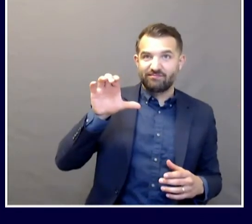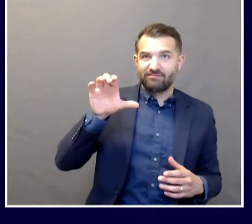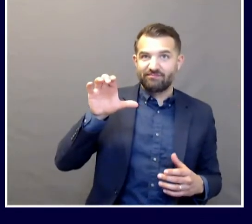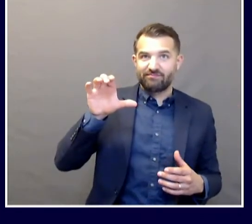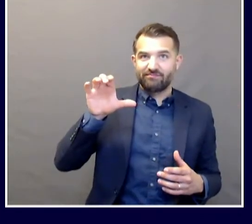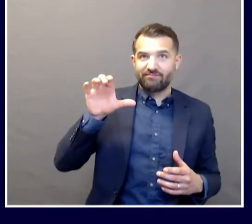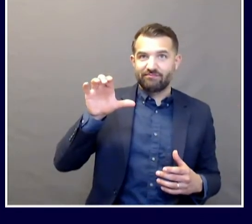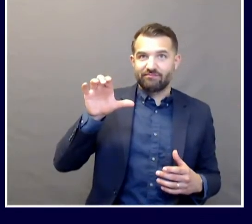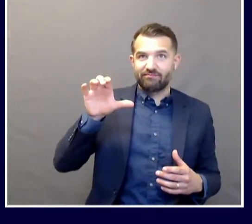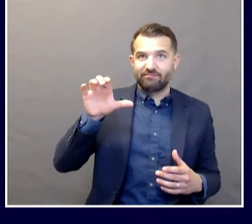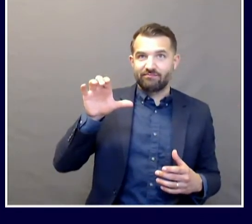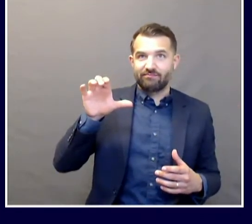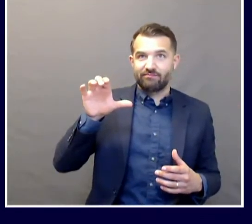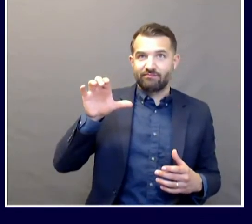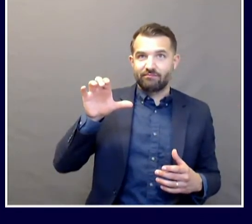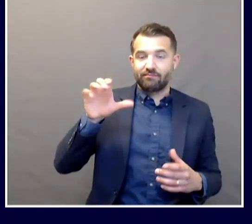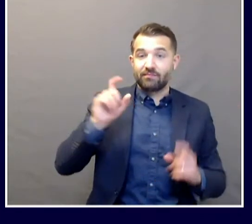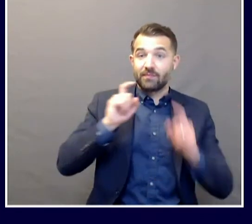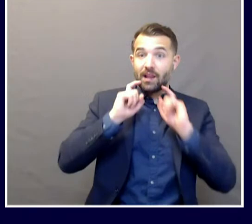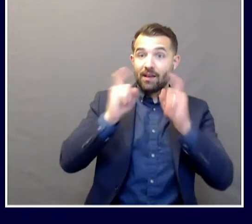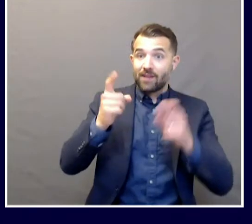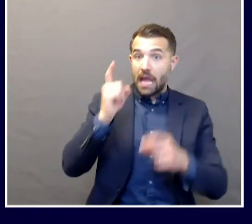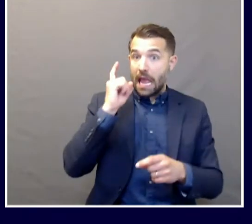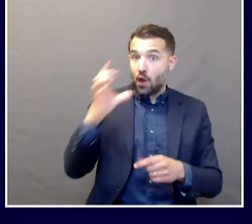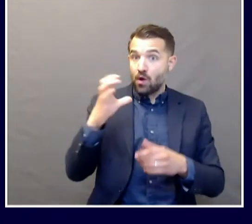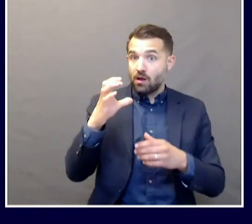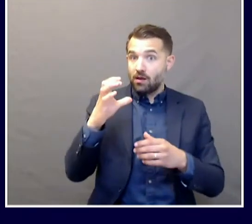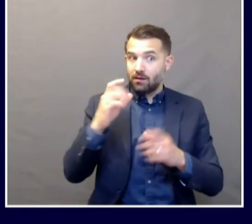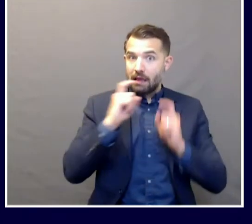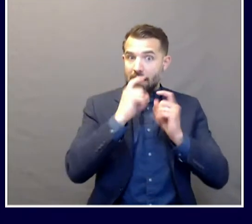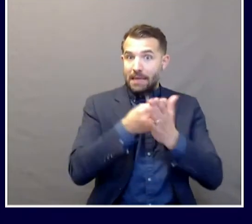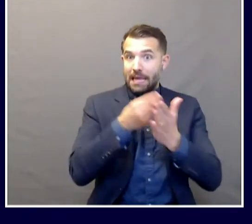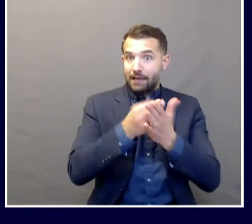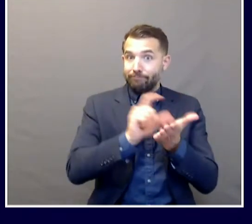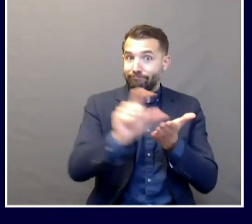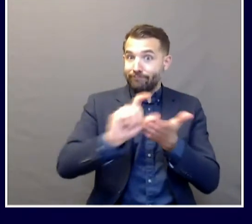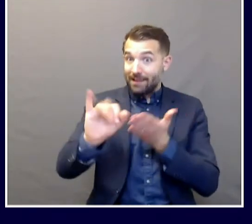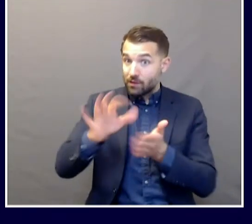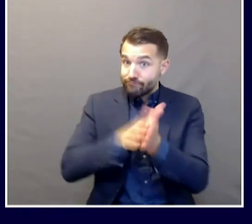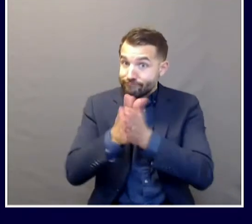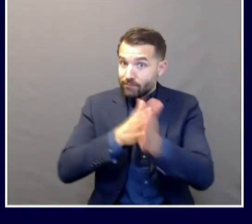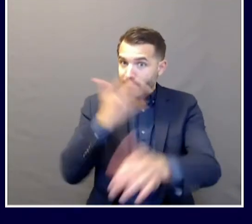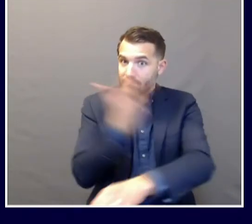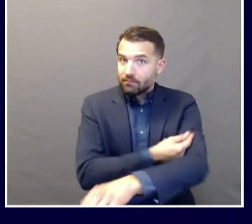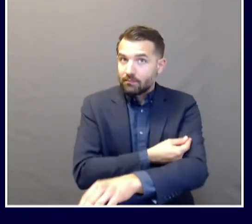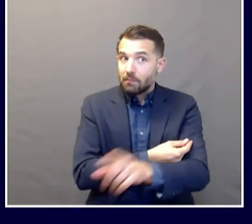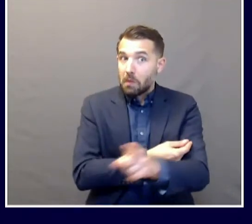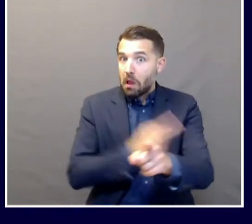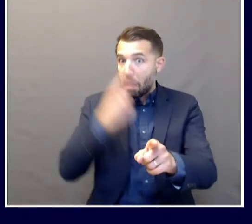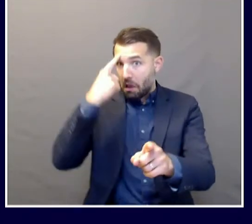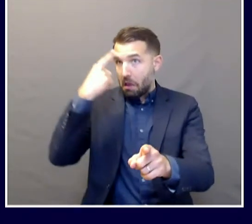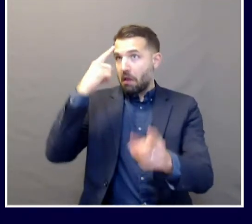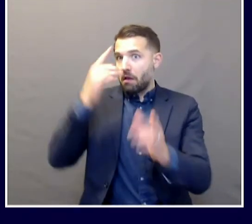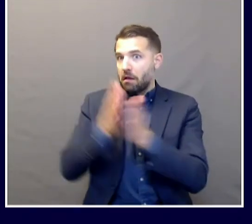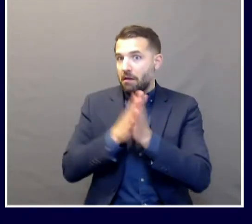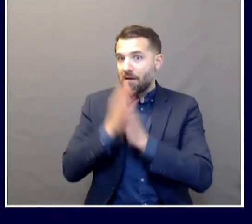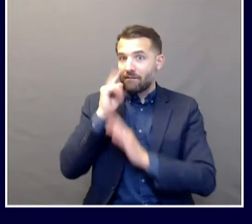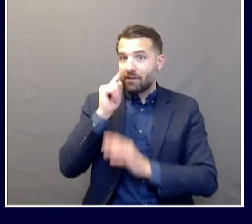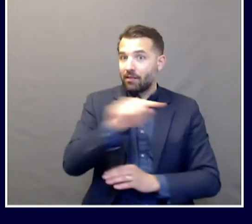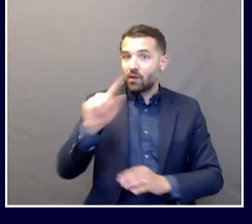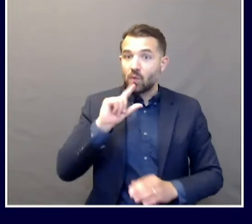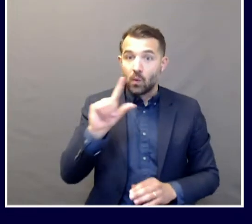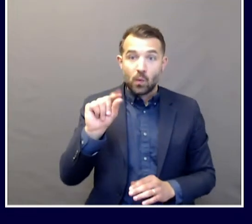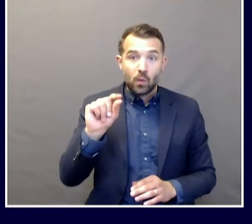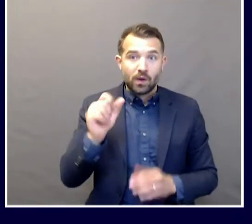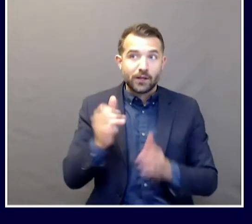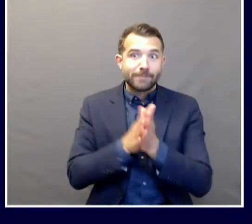is considering along those lines to reach younger people. Yeah, I mean, I've seen that, Evan. I've seen that another